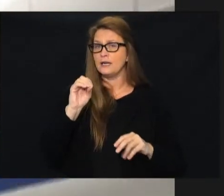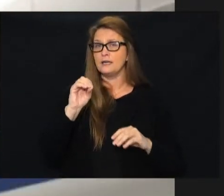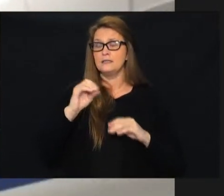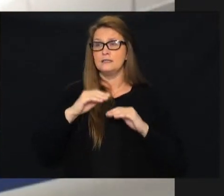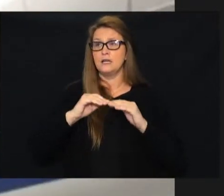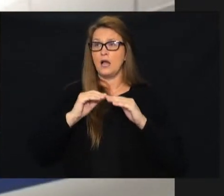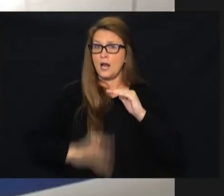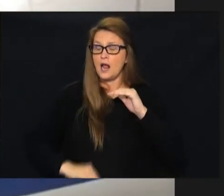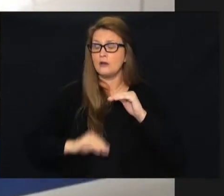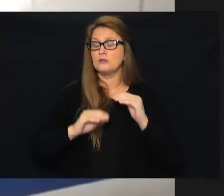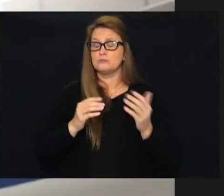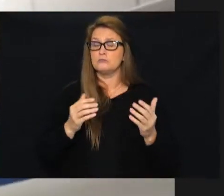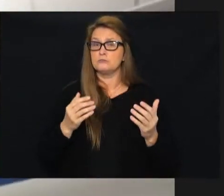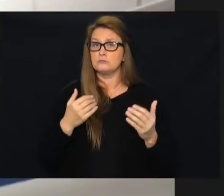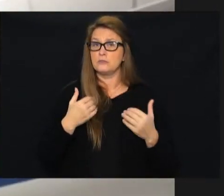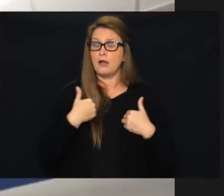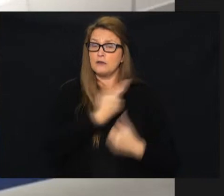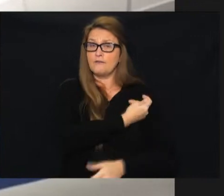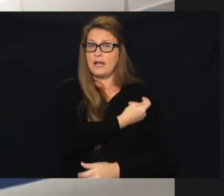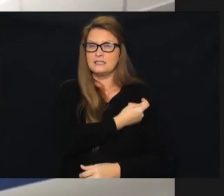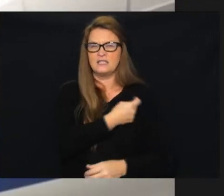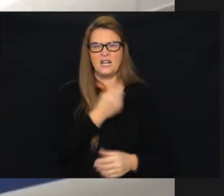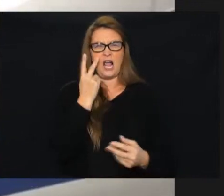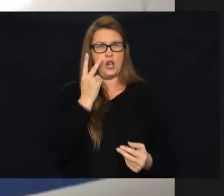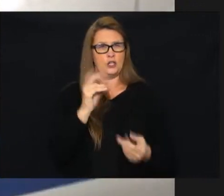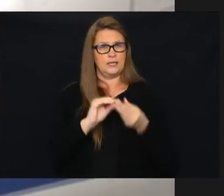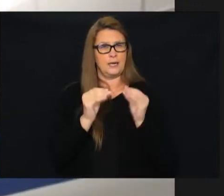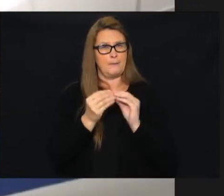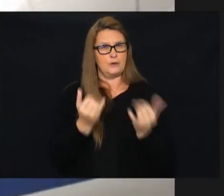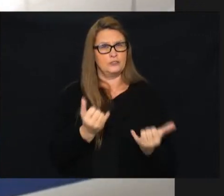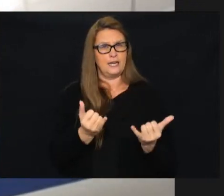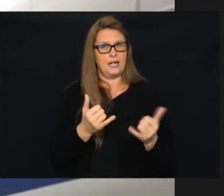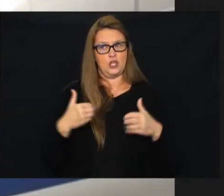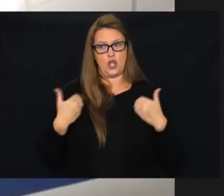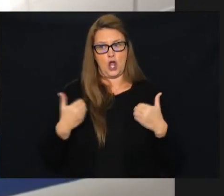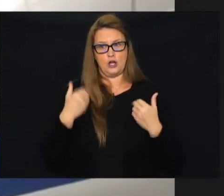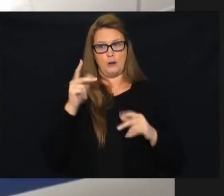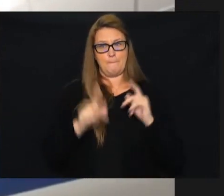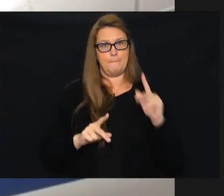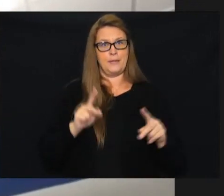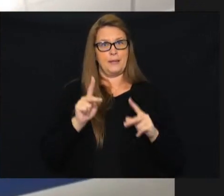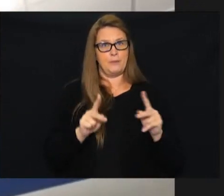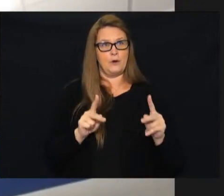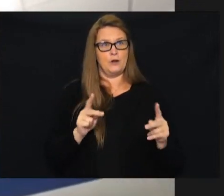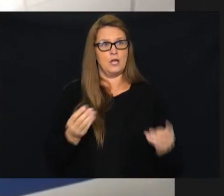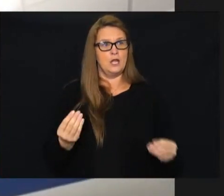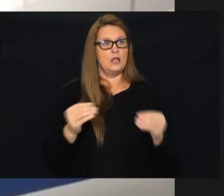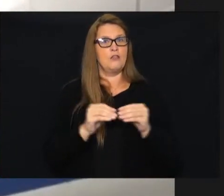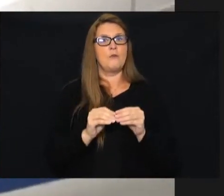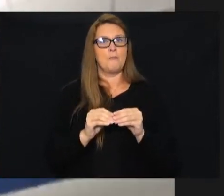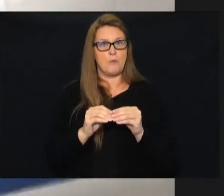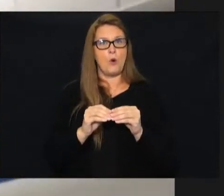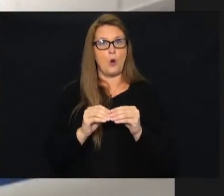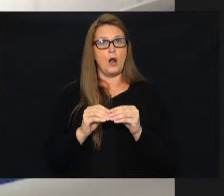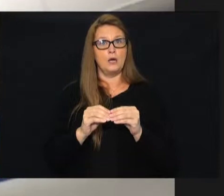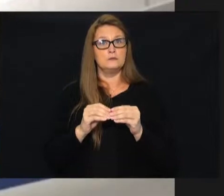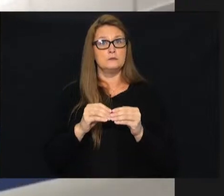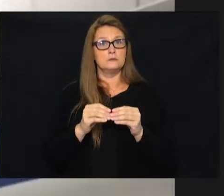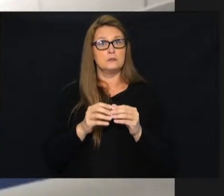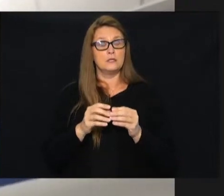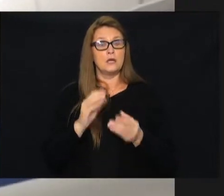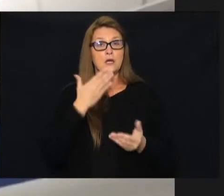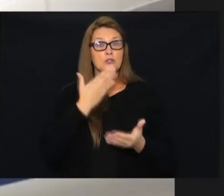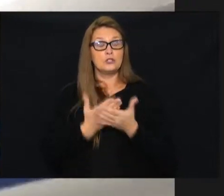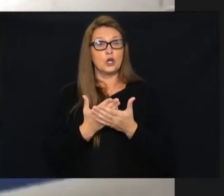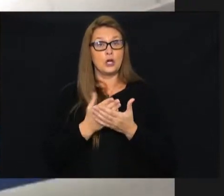40, you've been very successful. But I looked at the numbers today, and the younger people get, the more abysmal the vaccination numbers are. And so I'm wondering